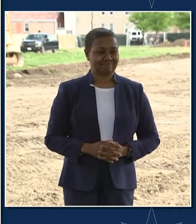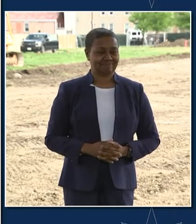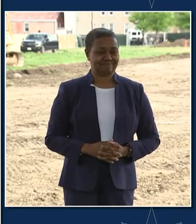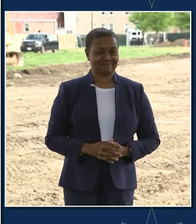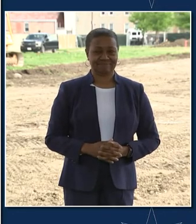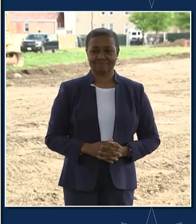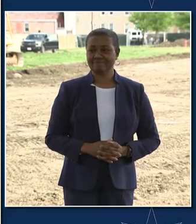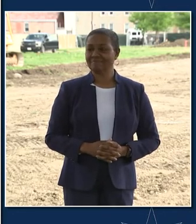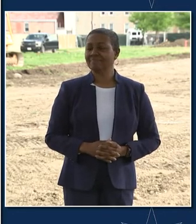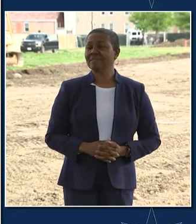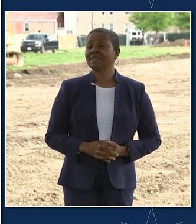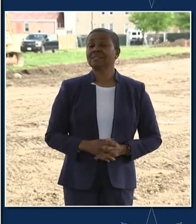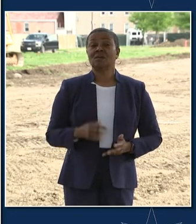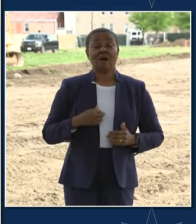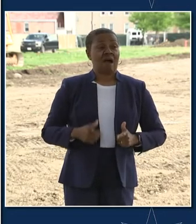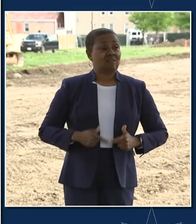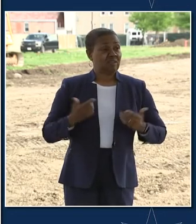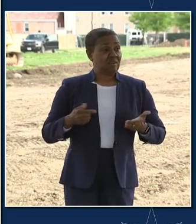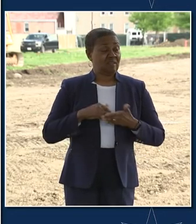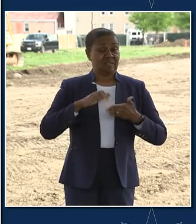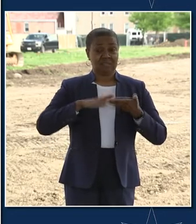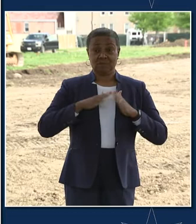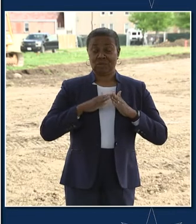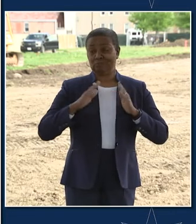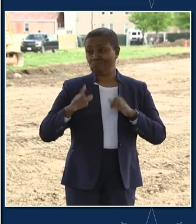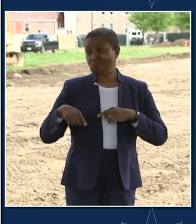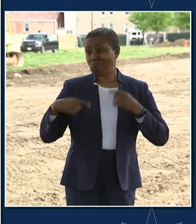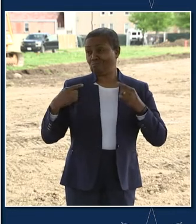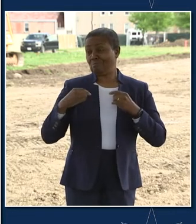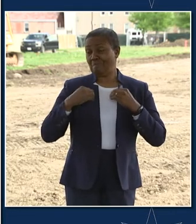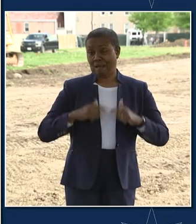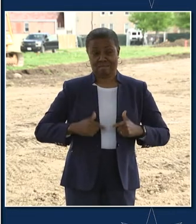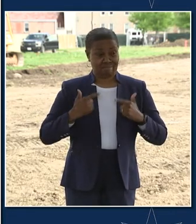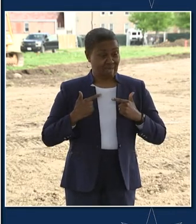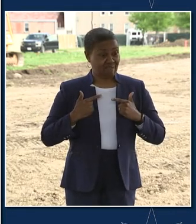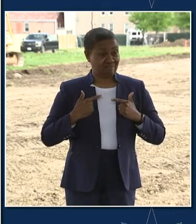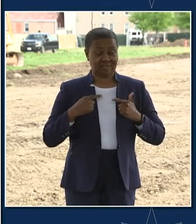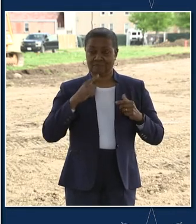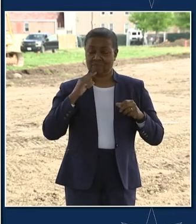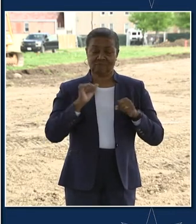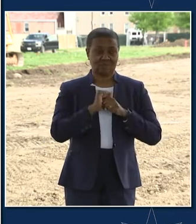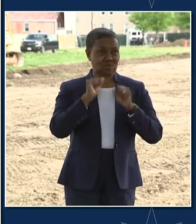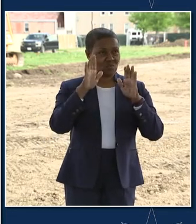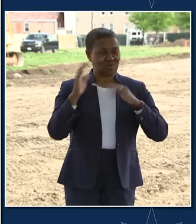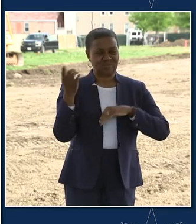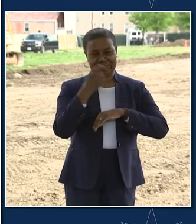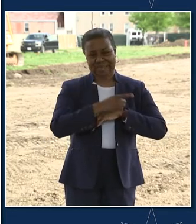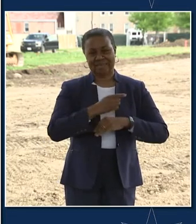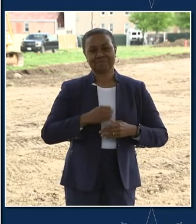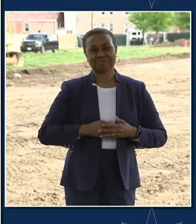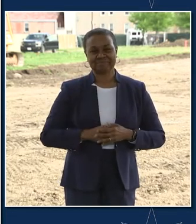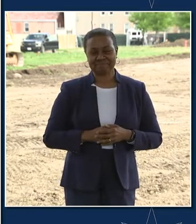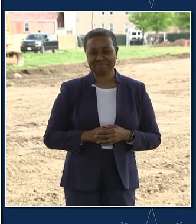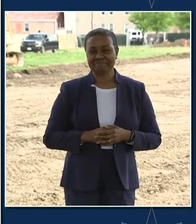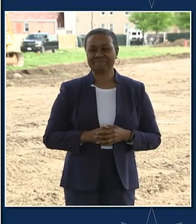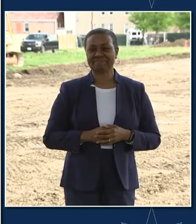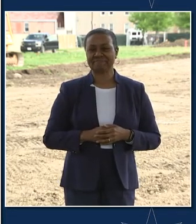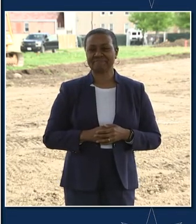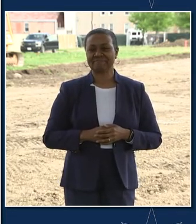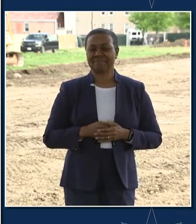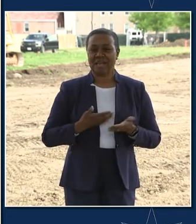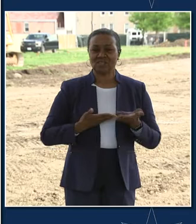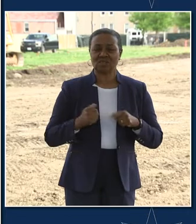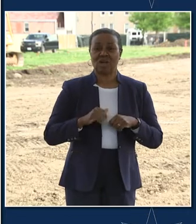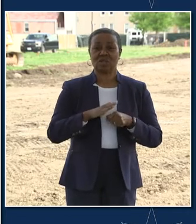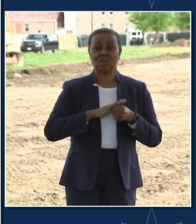So as a lifelong resident of Little Village, this is an absolutely wonderful day. I served on a local